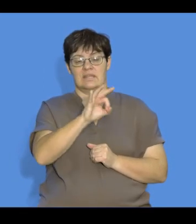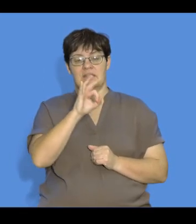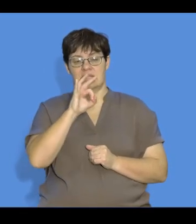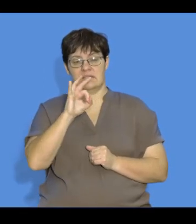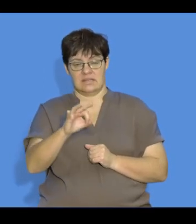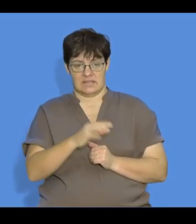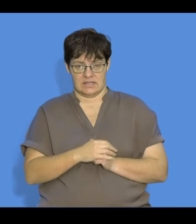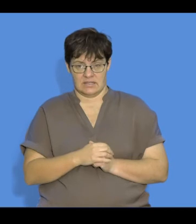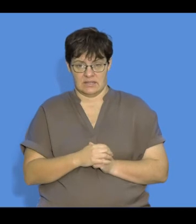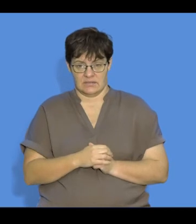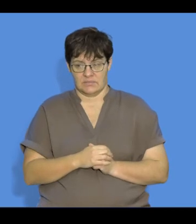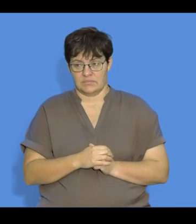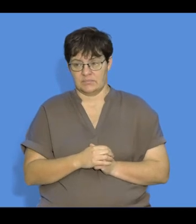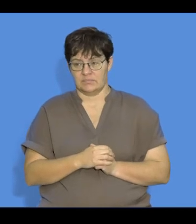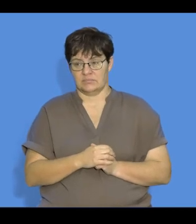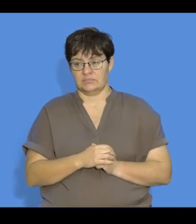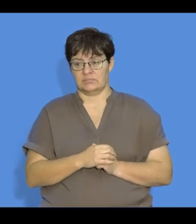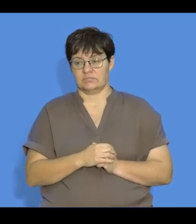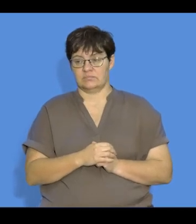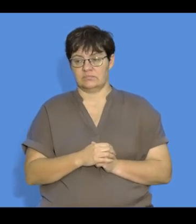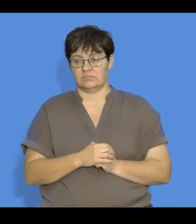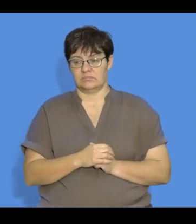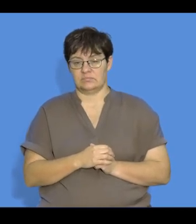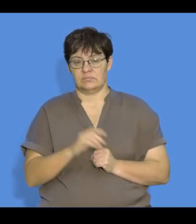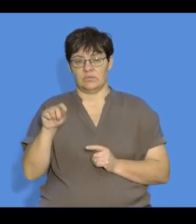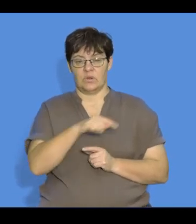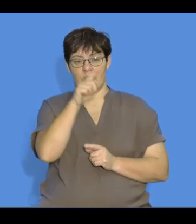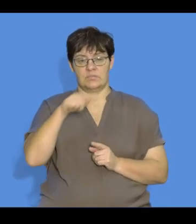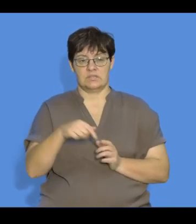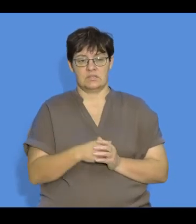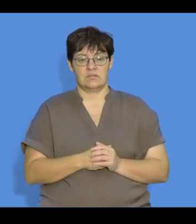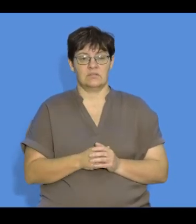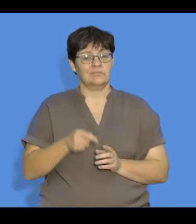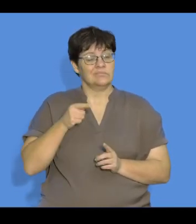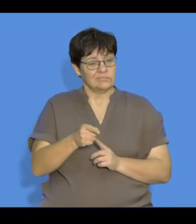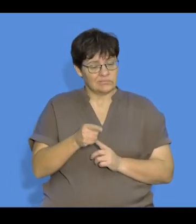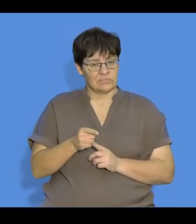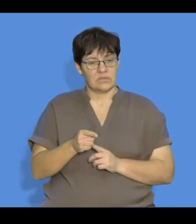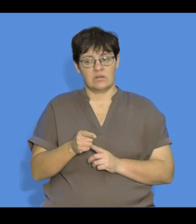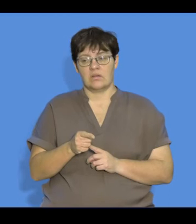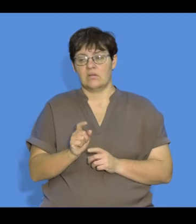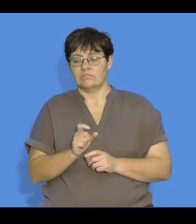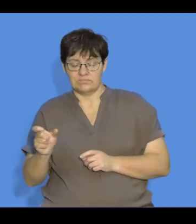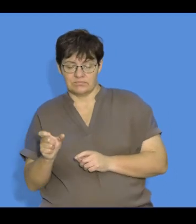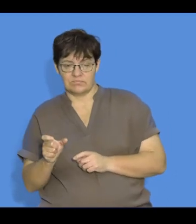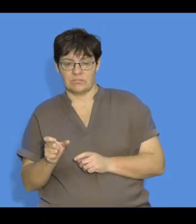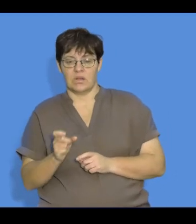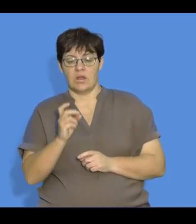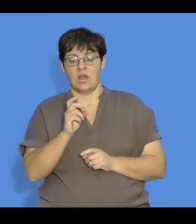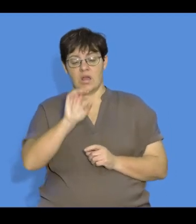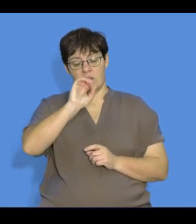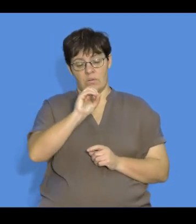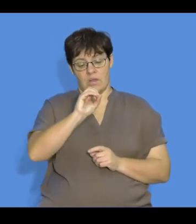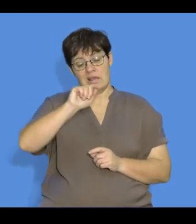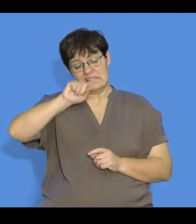ohms, right? So it's 0.33 ohms. This must be written next to 2 decimal